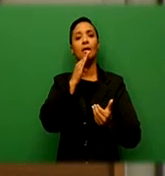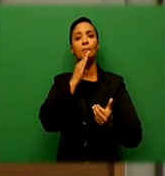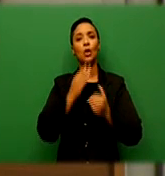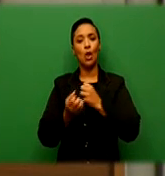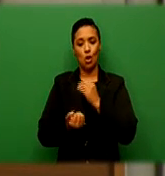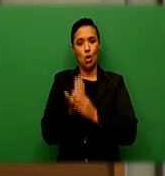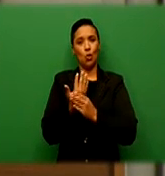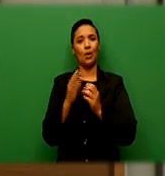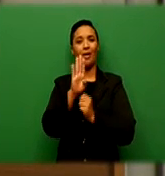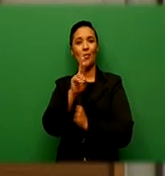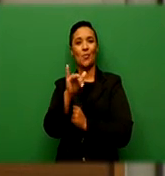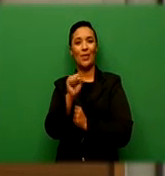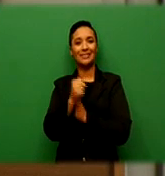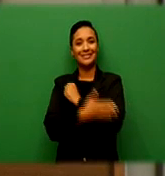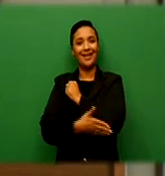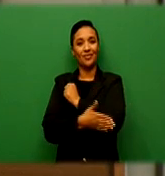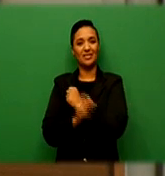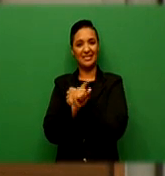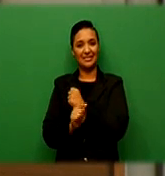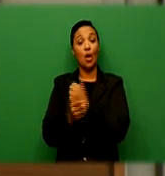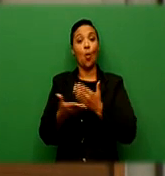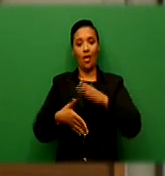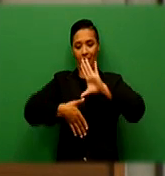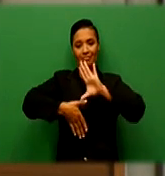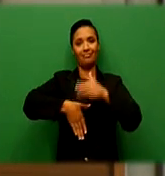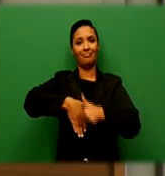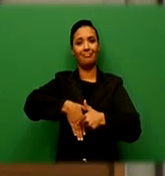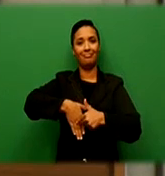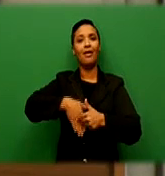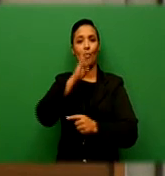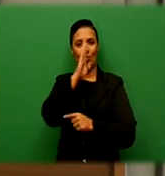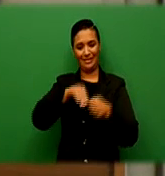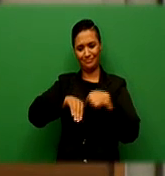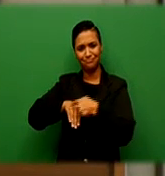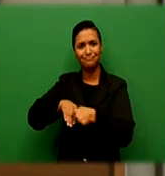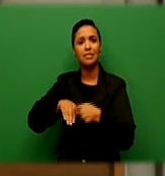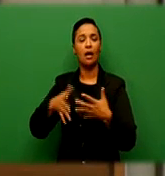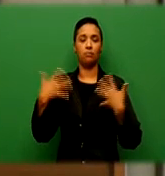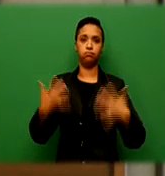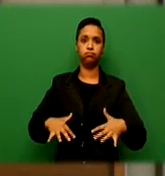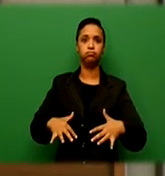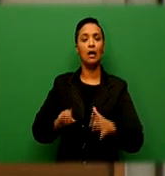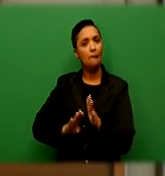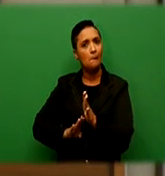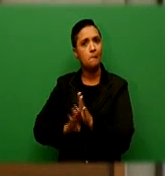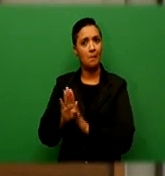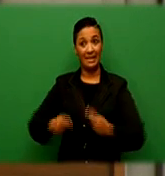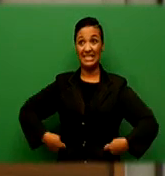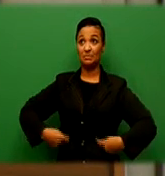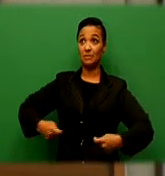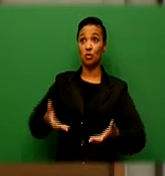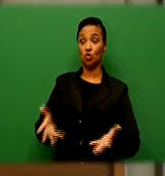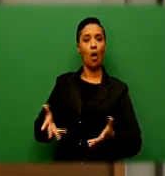emerging economies, particularly in Latin America, where more sustained tightening can